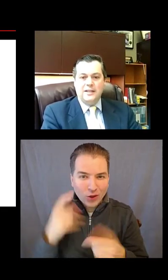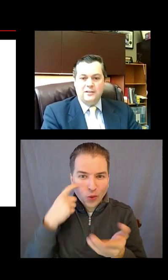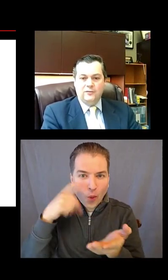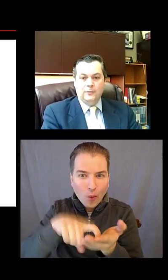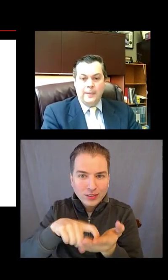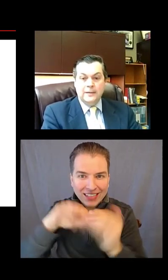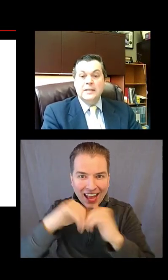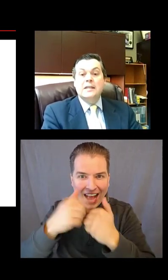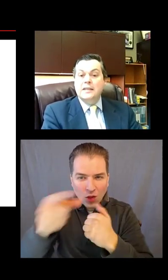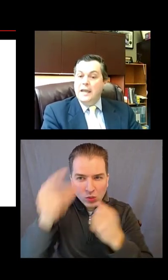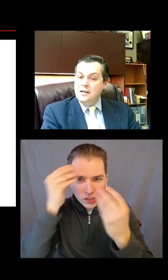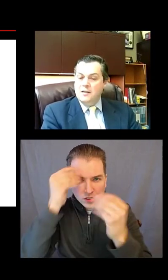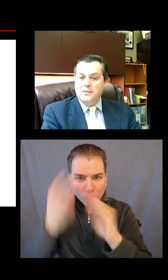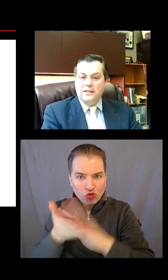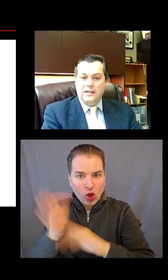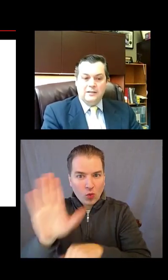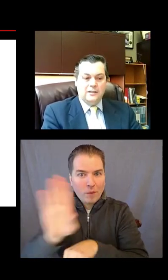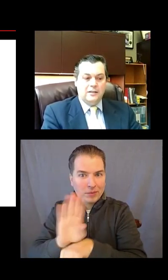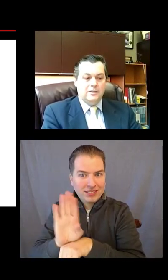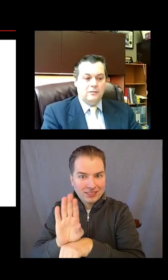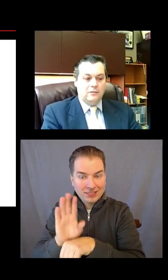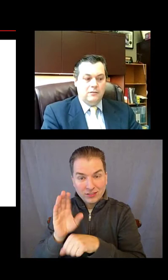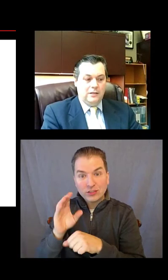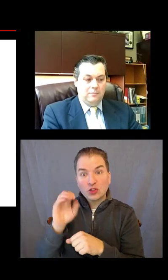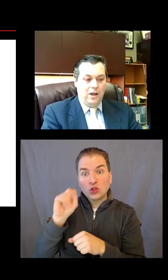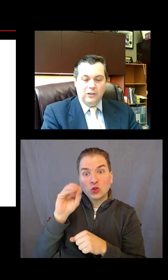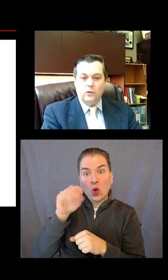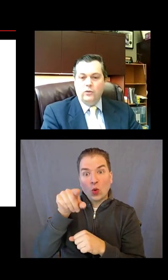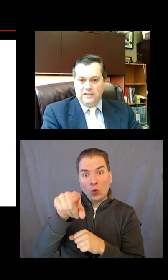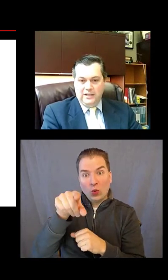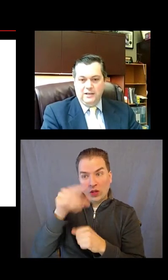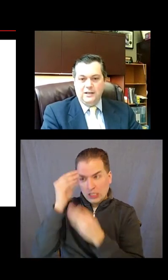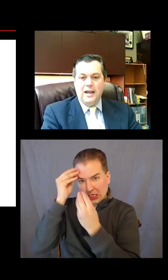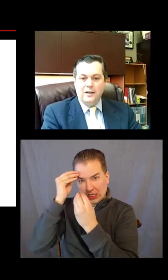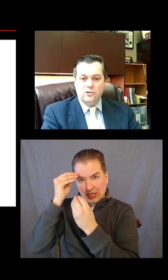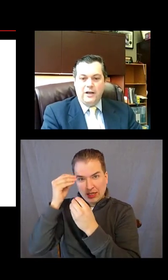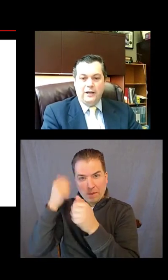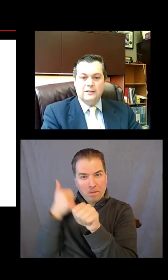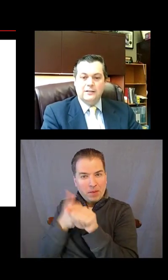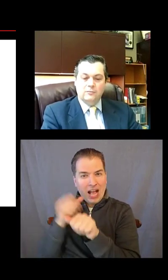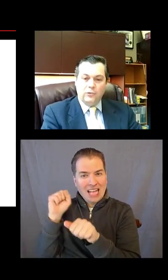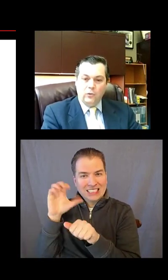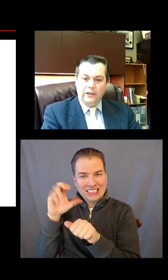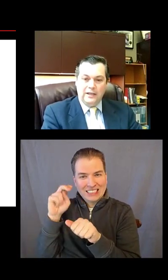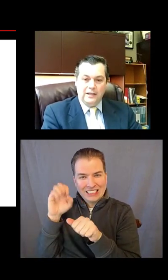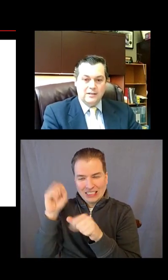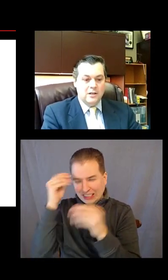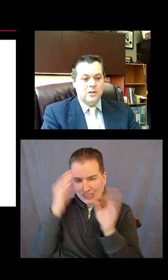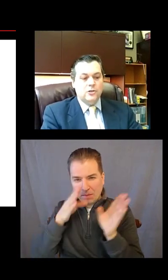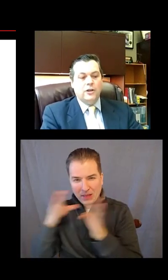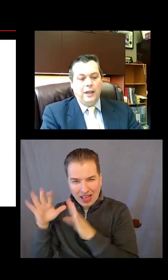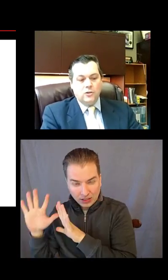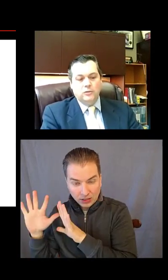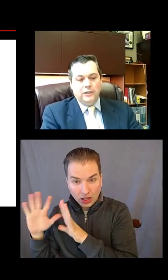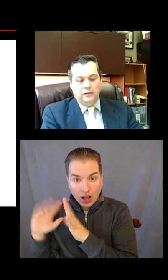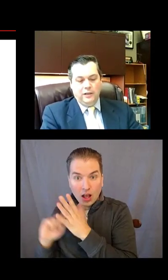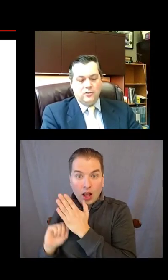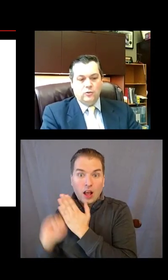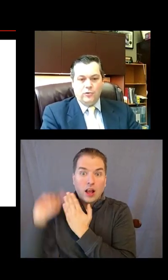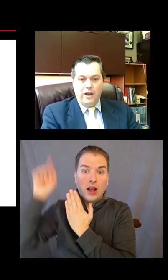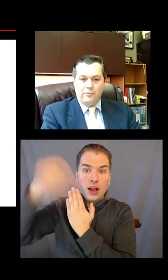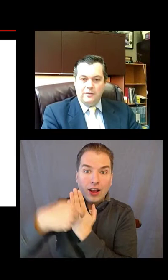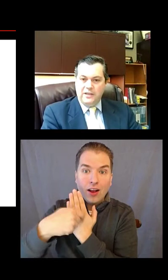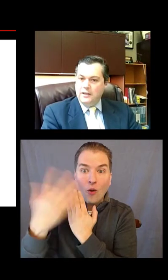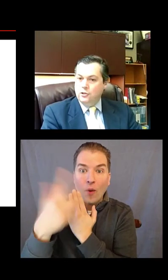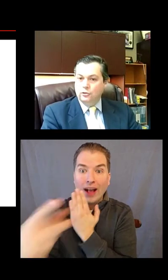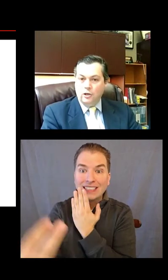business successful. Then come the things that the public will see: contracts, employees, your actual